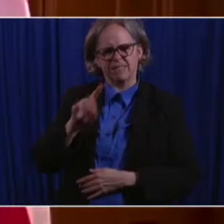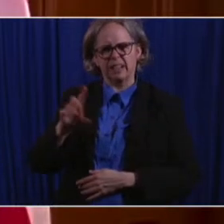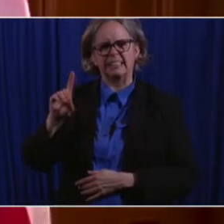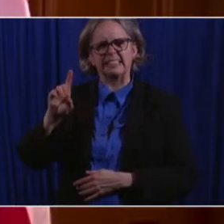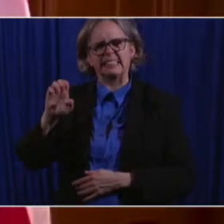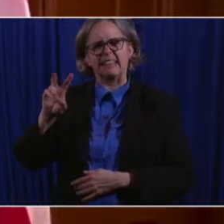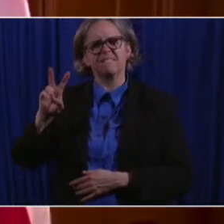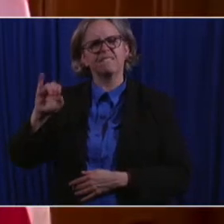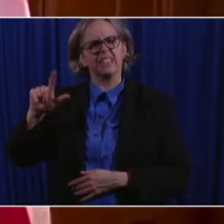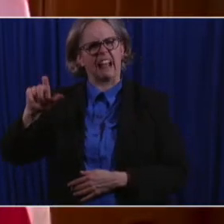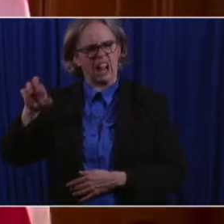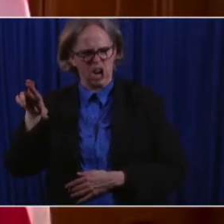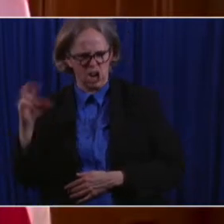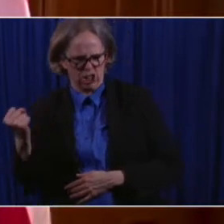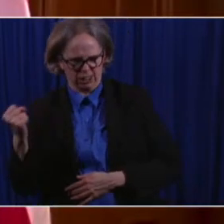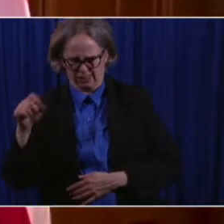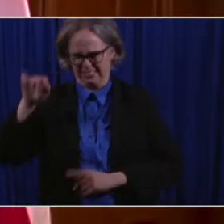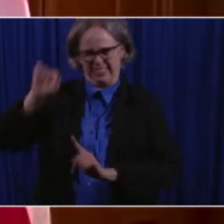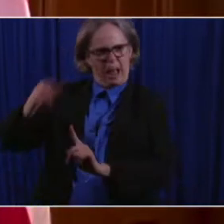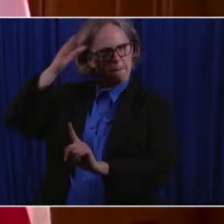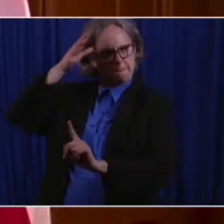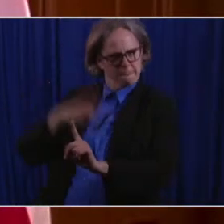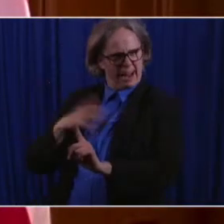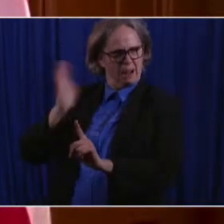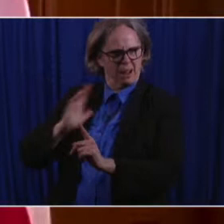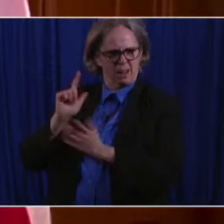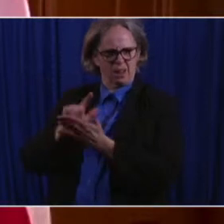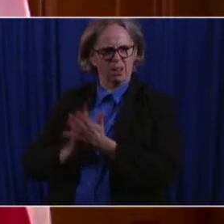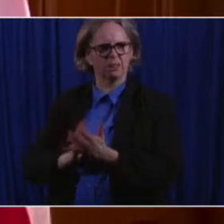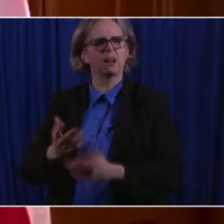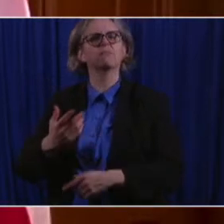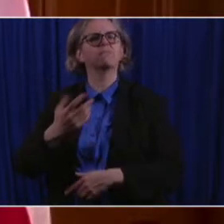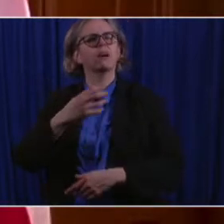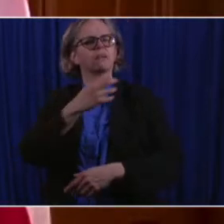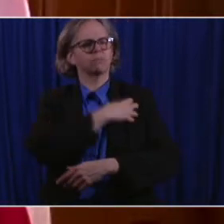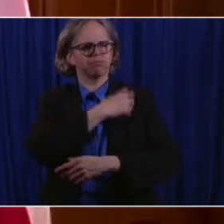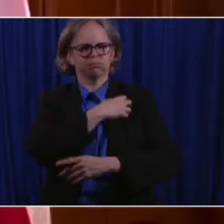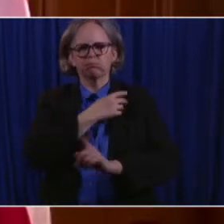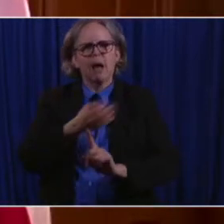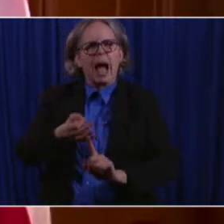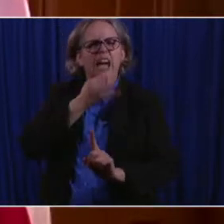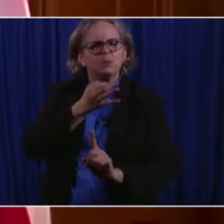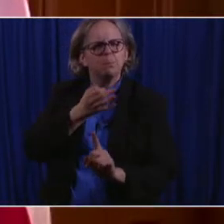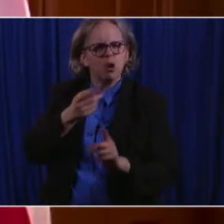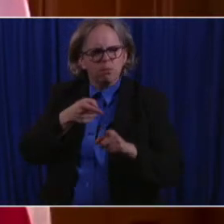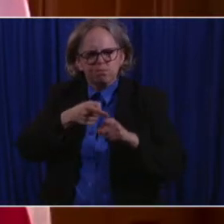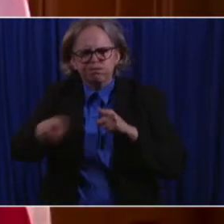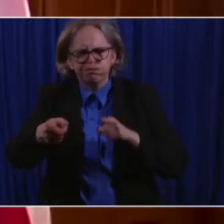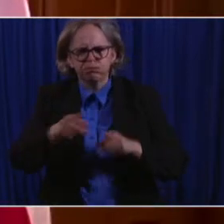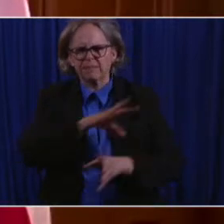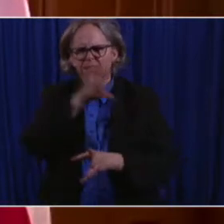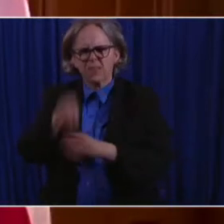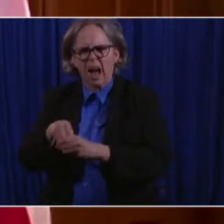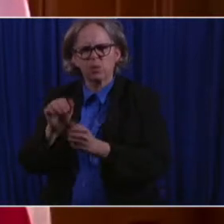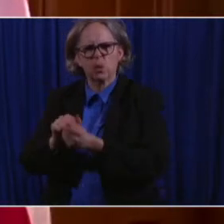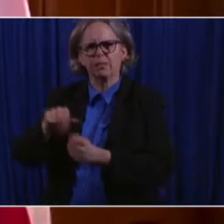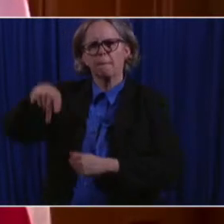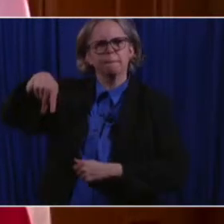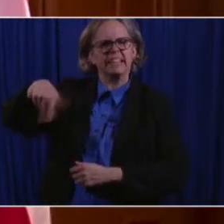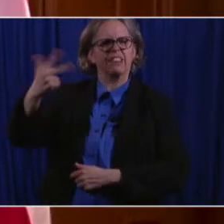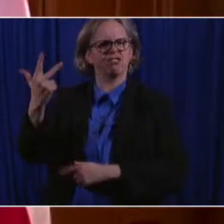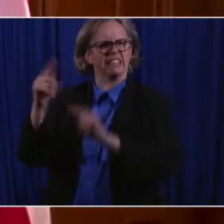as a liaison between Jobs and Family Services and local law enforcement, state law enforcement, and federal